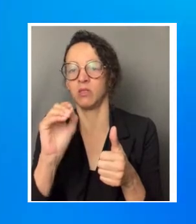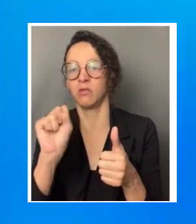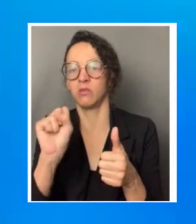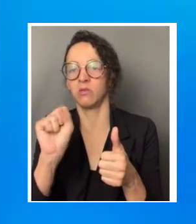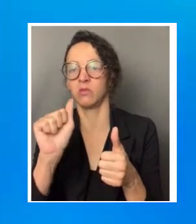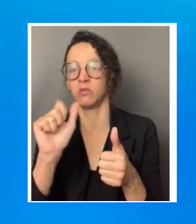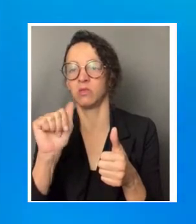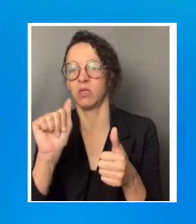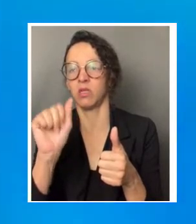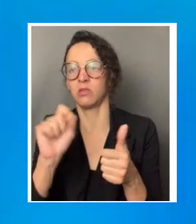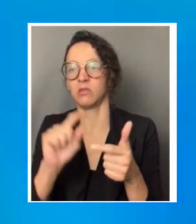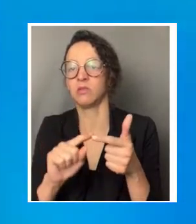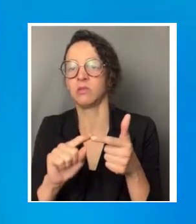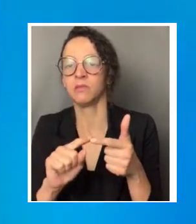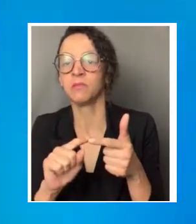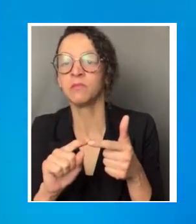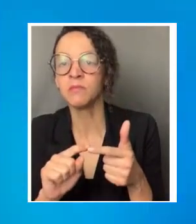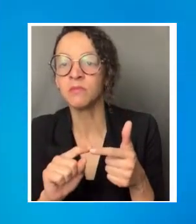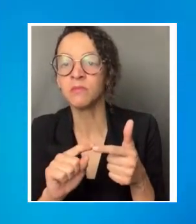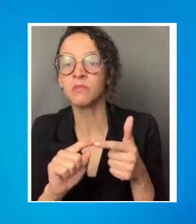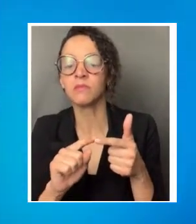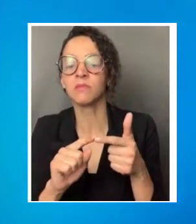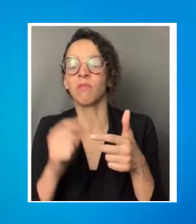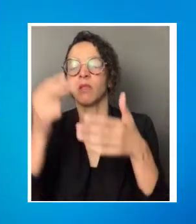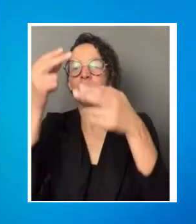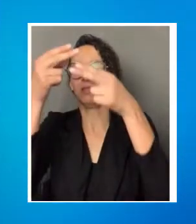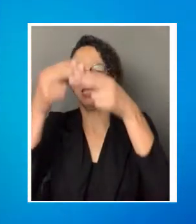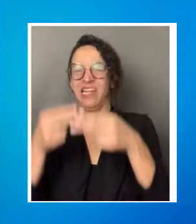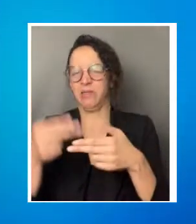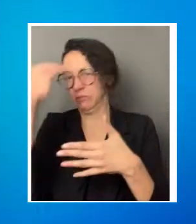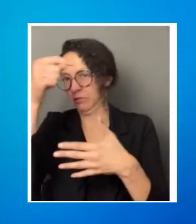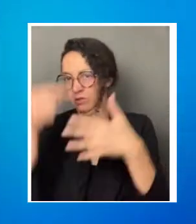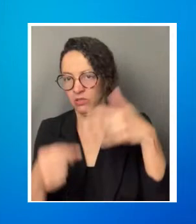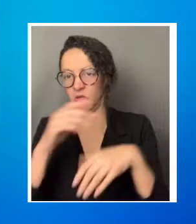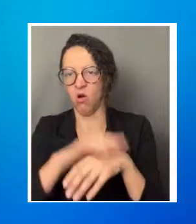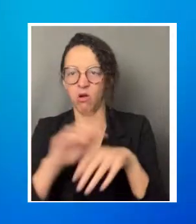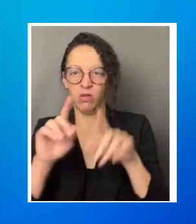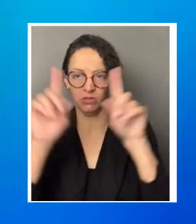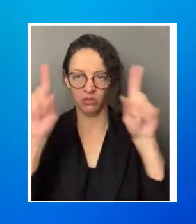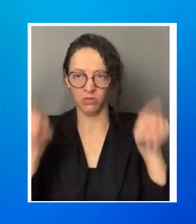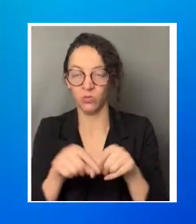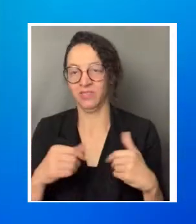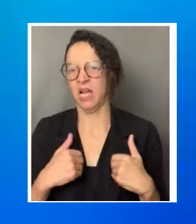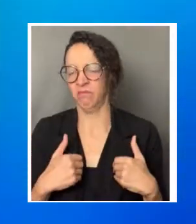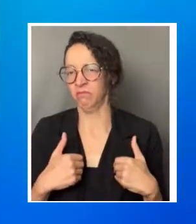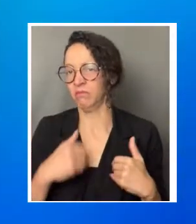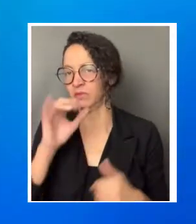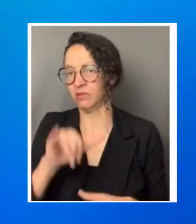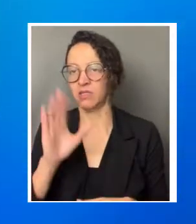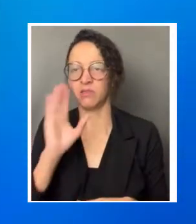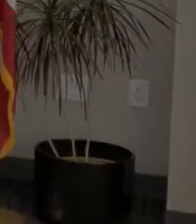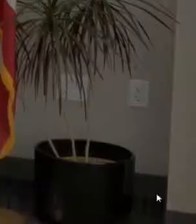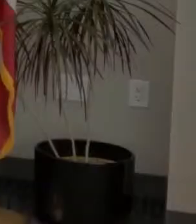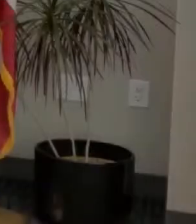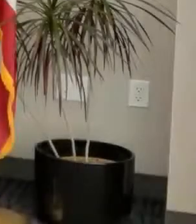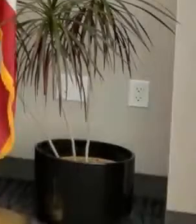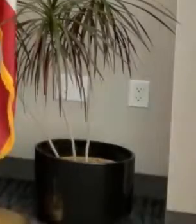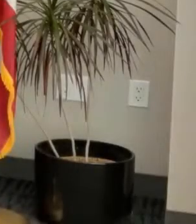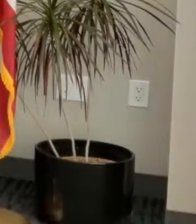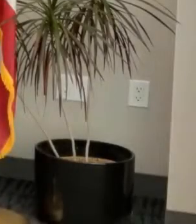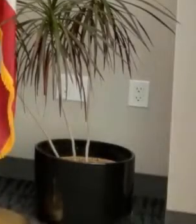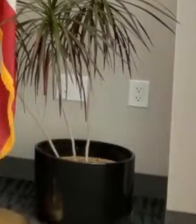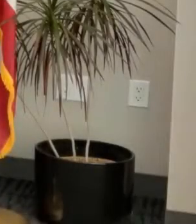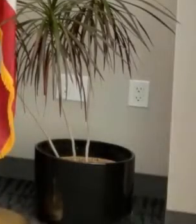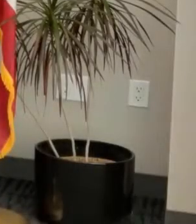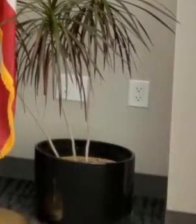my colleagues, and also analysts at LACDA. Now let's hear a message from Emilio.